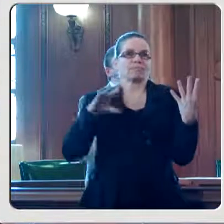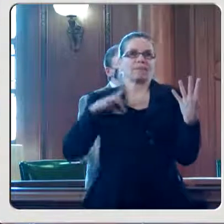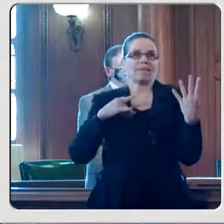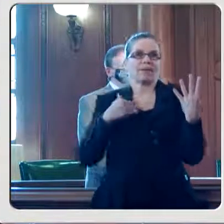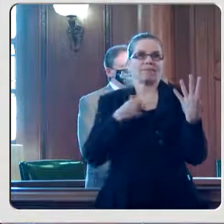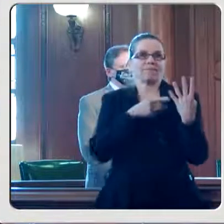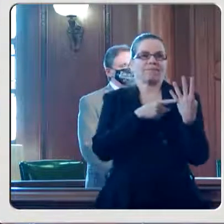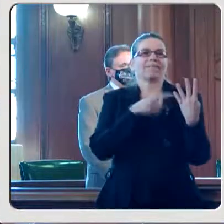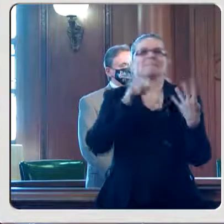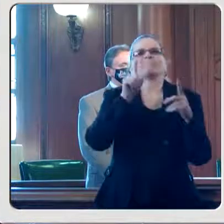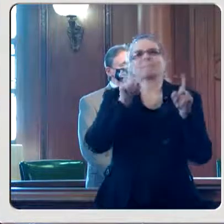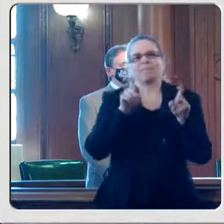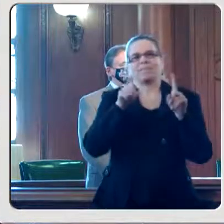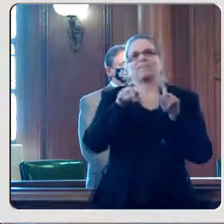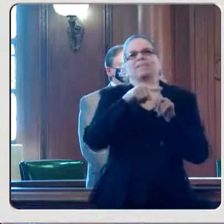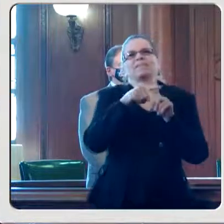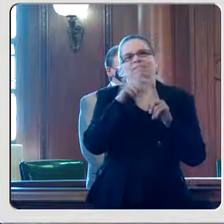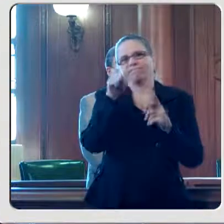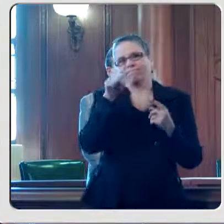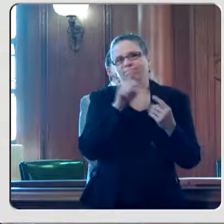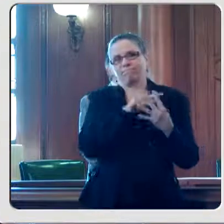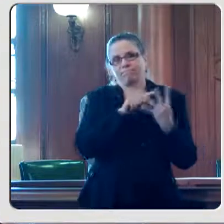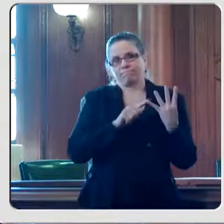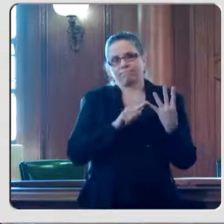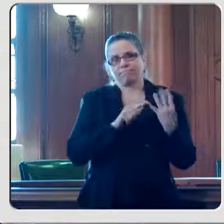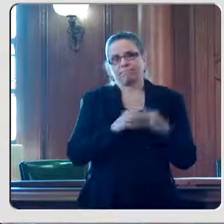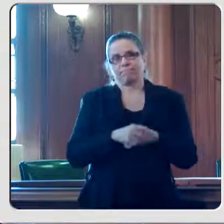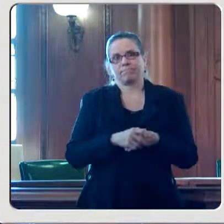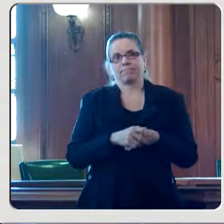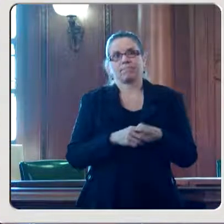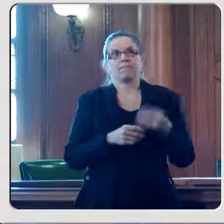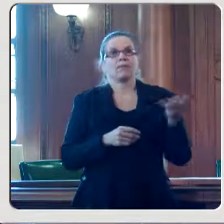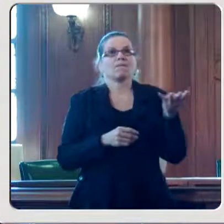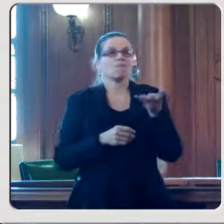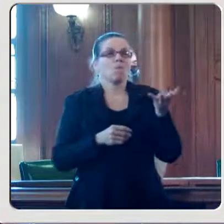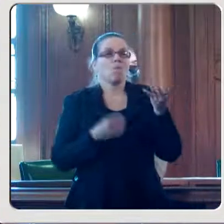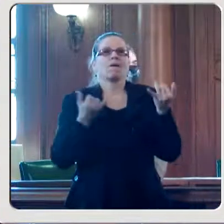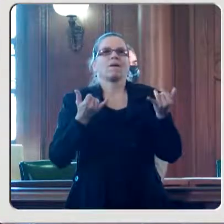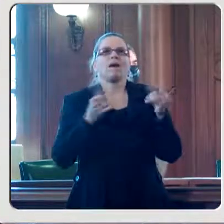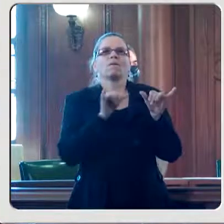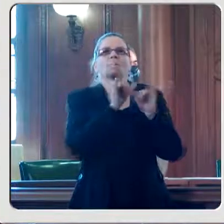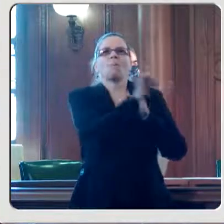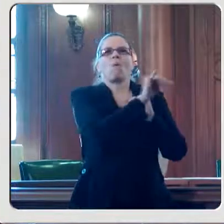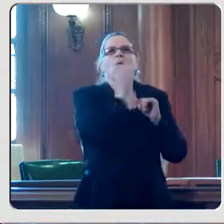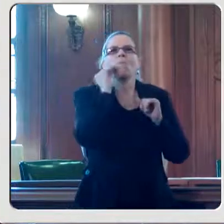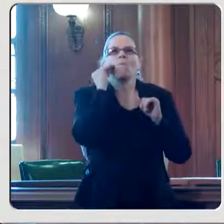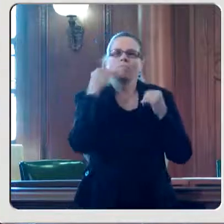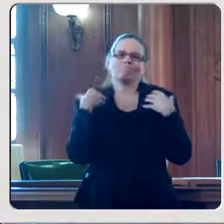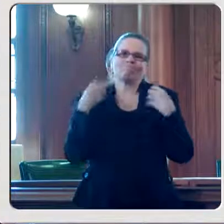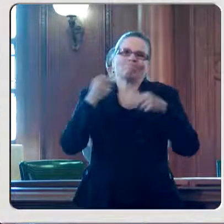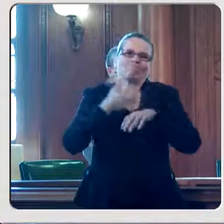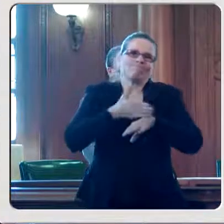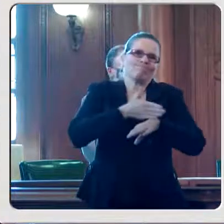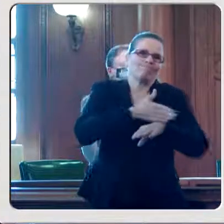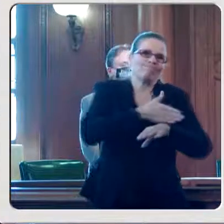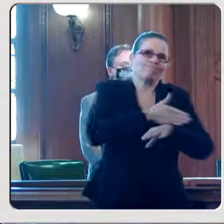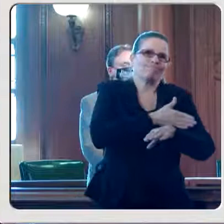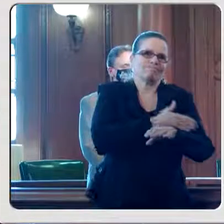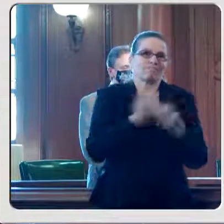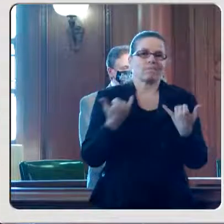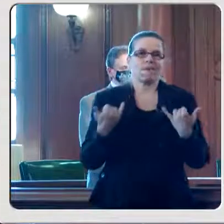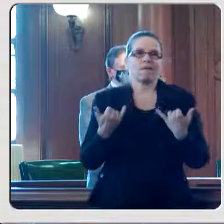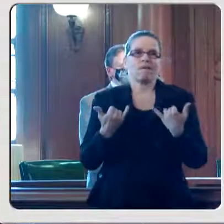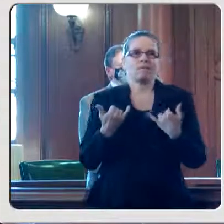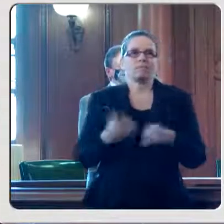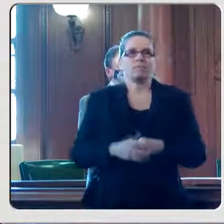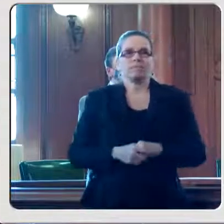for COVID. All 4 are recovering at home with mild symptoms. It has been